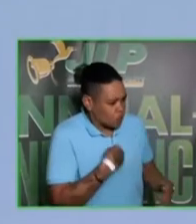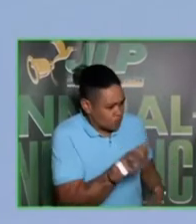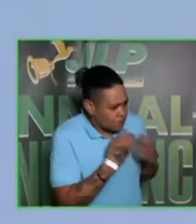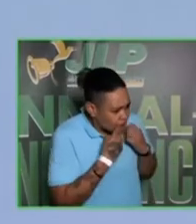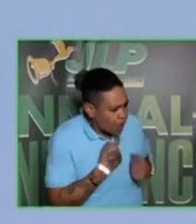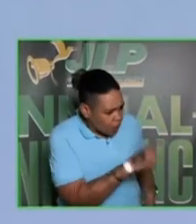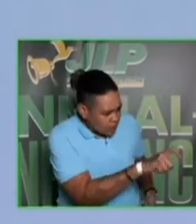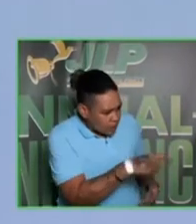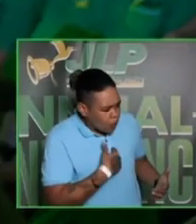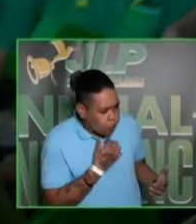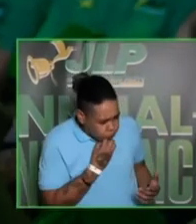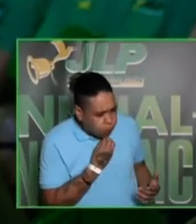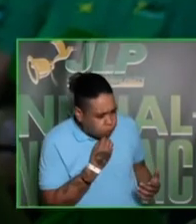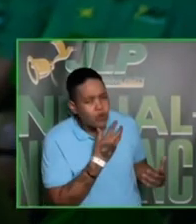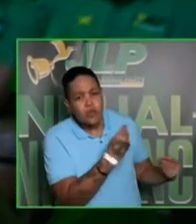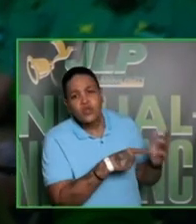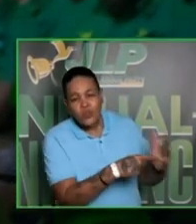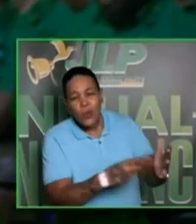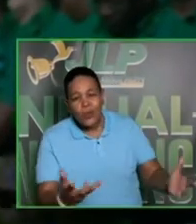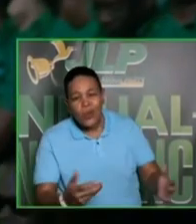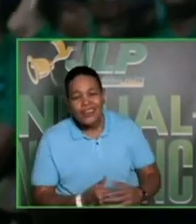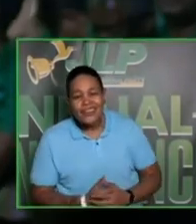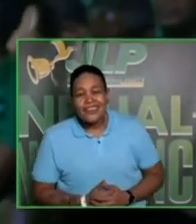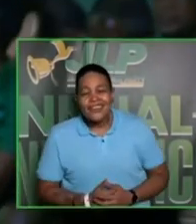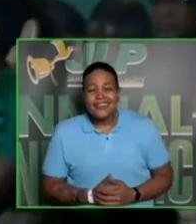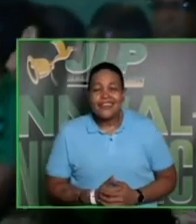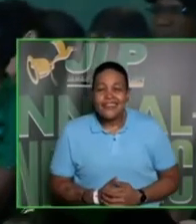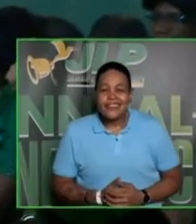the people of Jamaica.